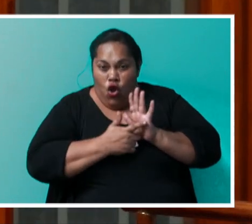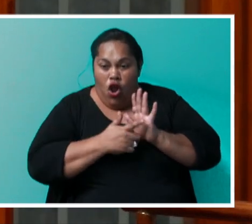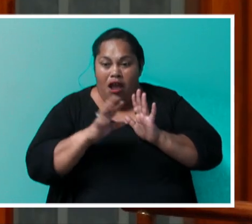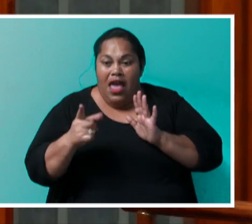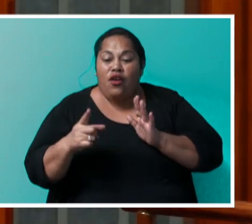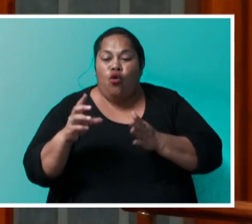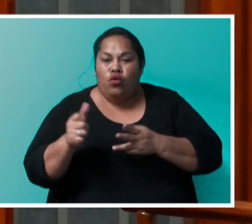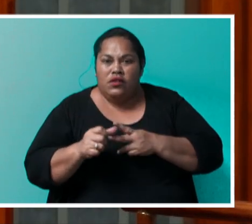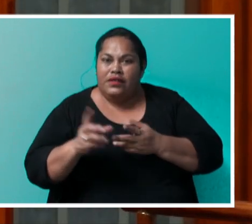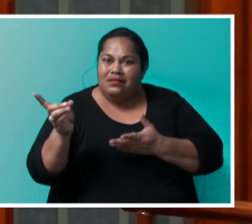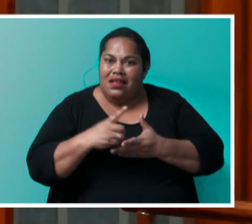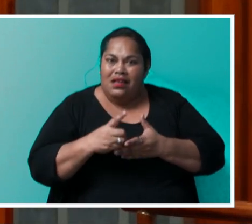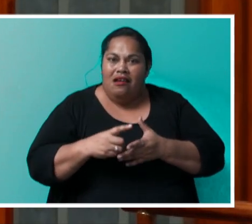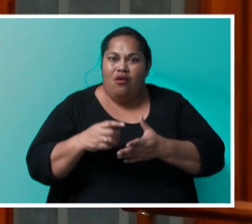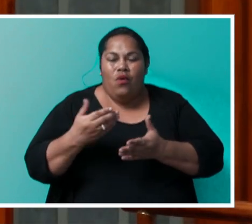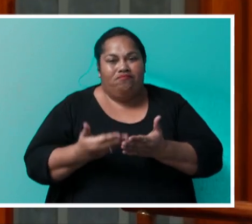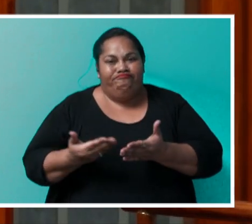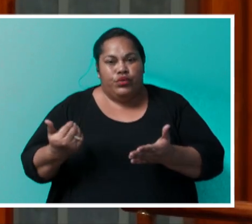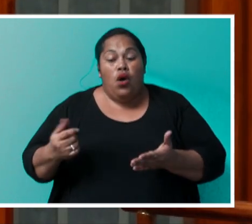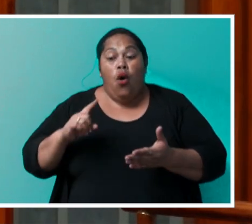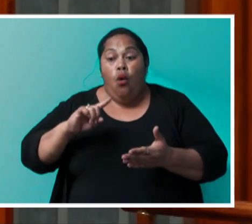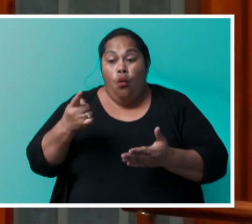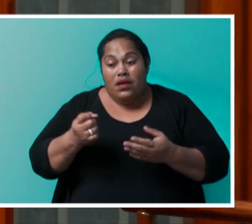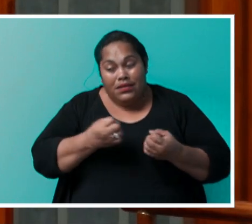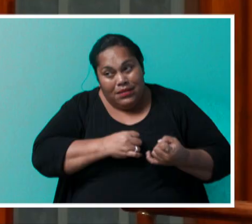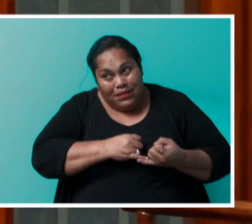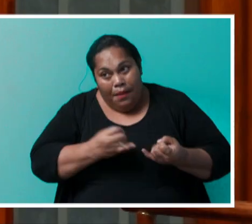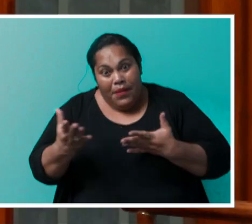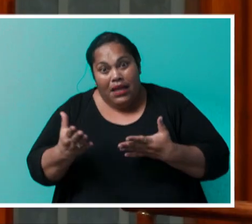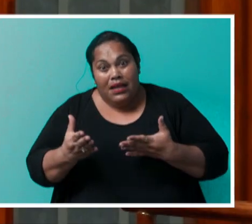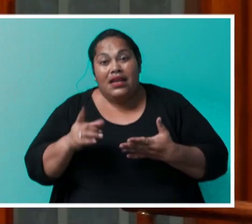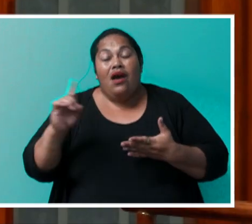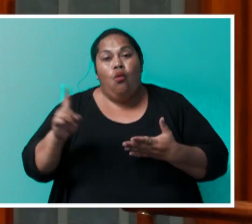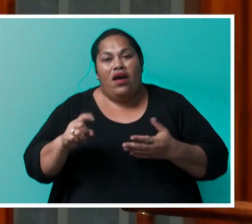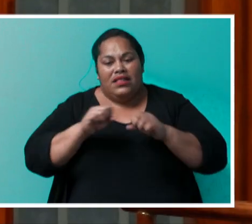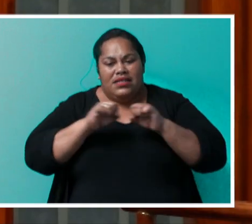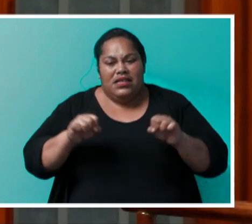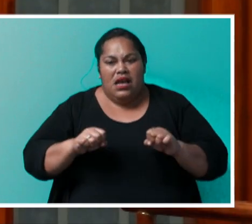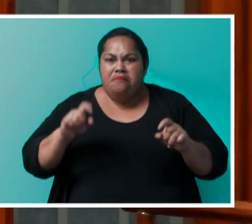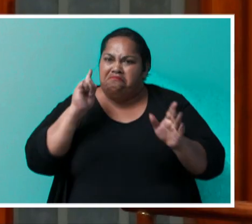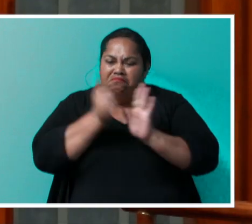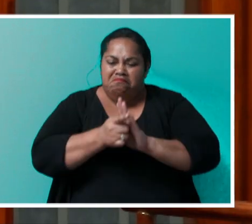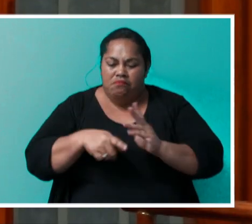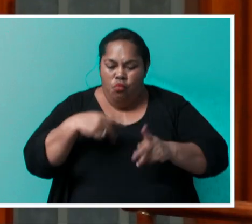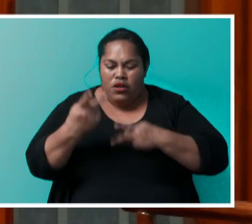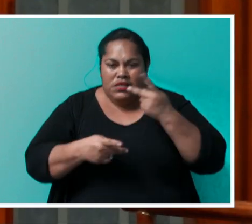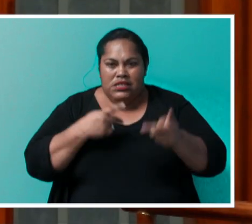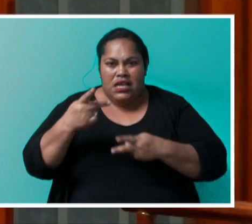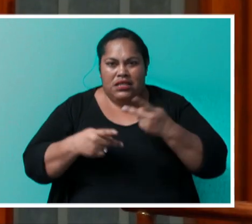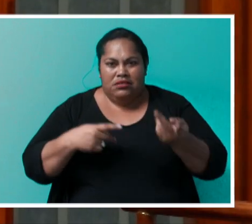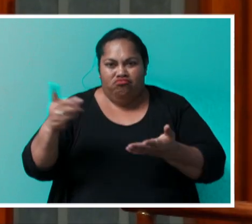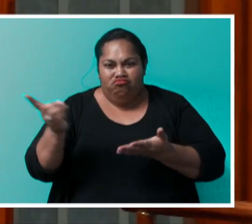upon termination. Once submitted, the system instantly processes the application.